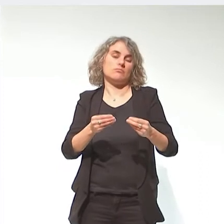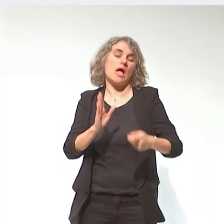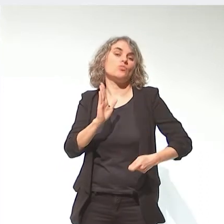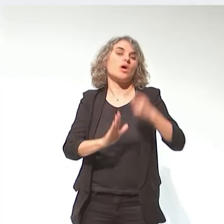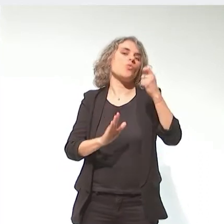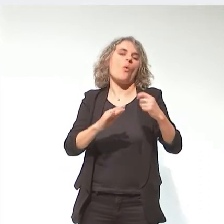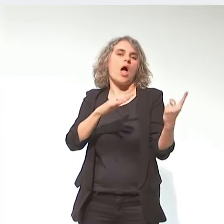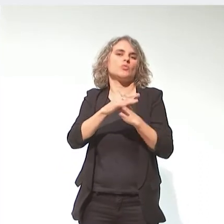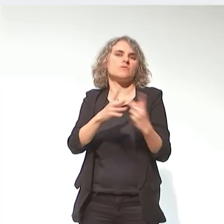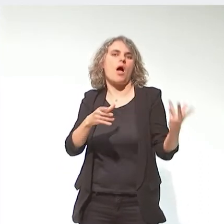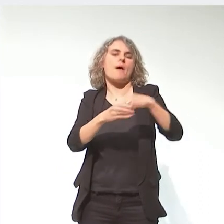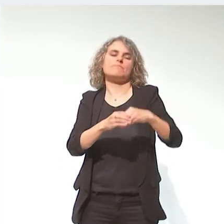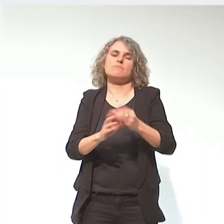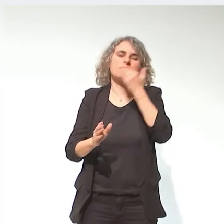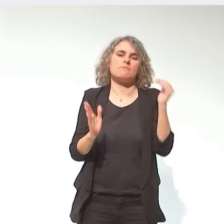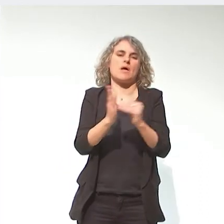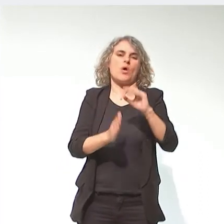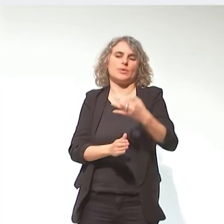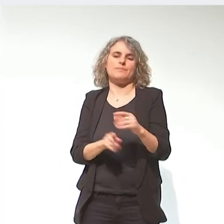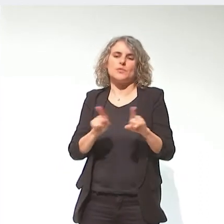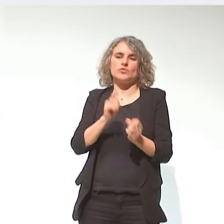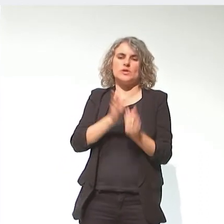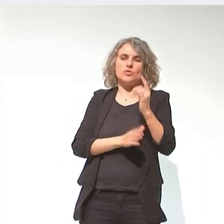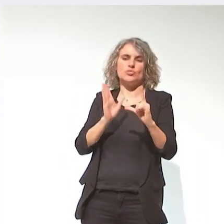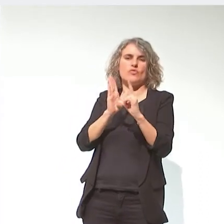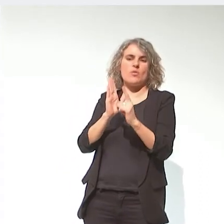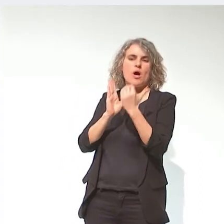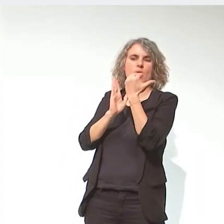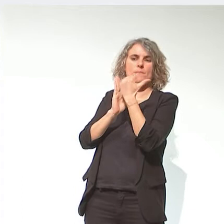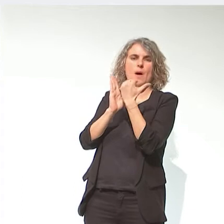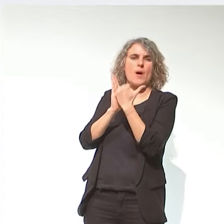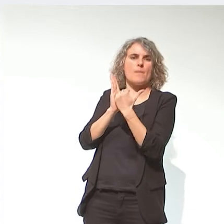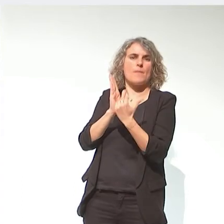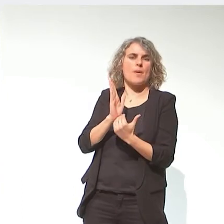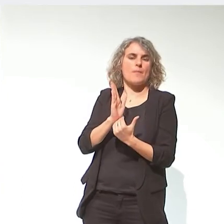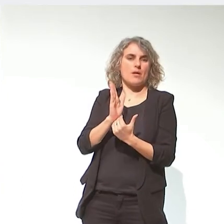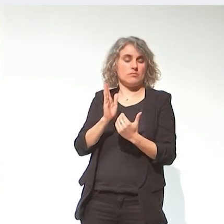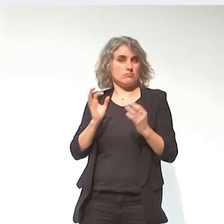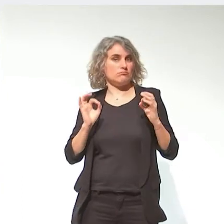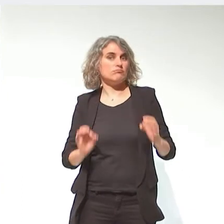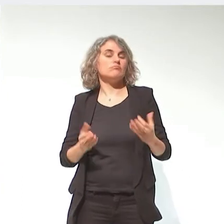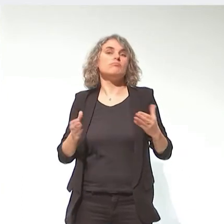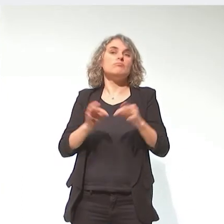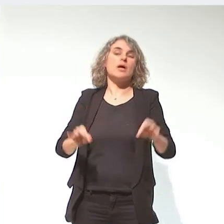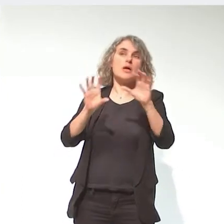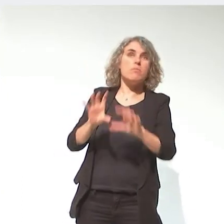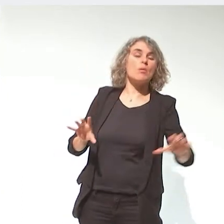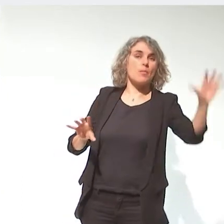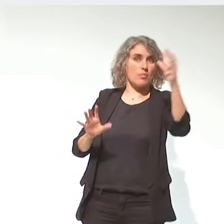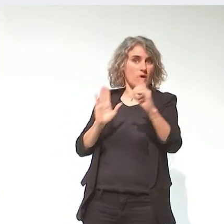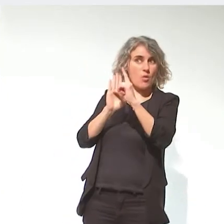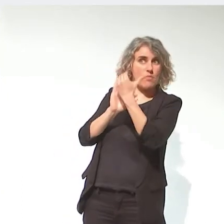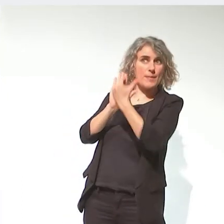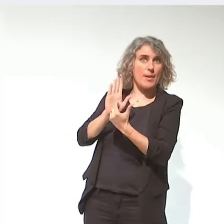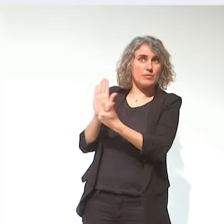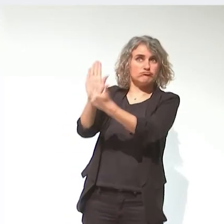which will promote inclusive education. We've also brought out a pioneering law,